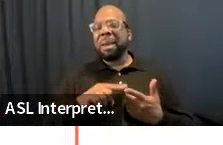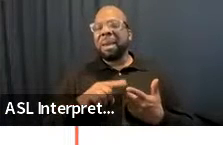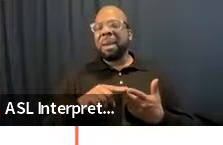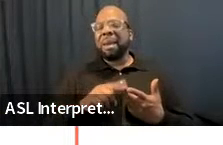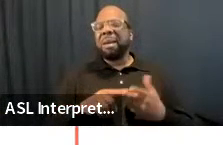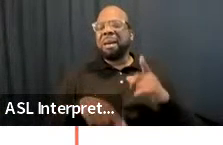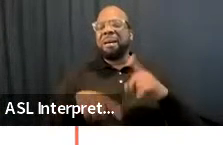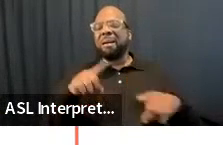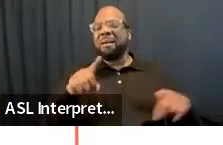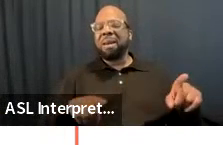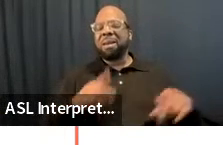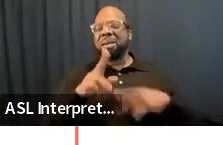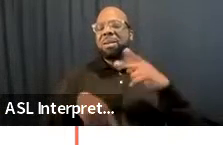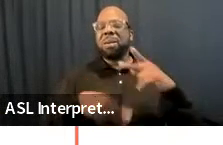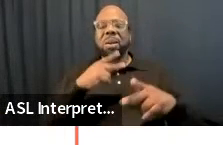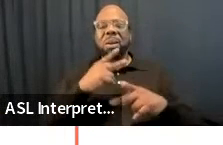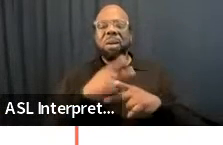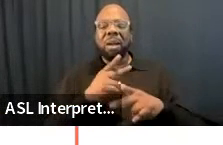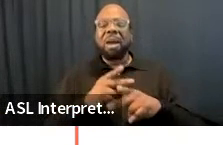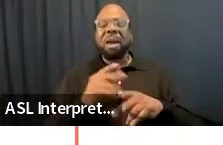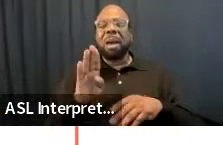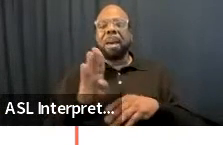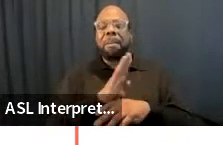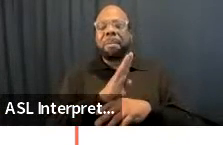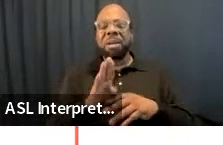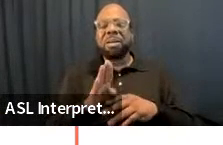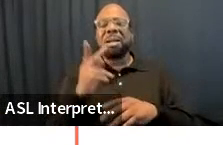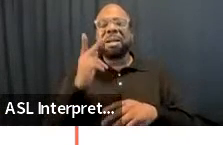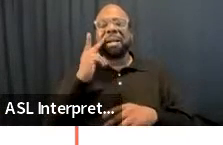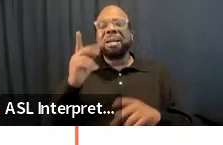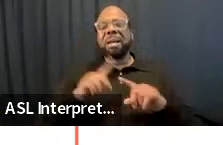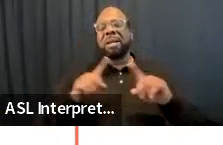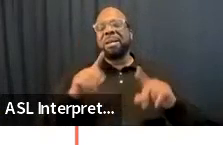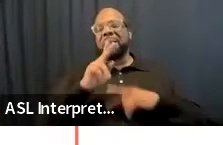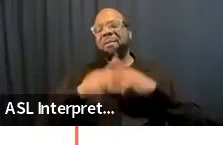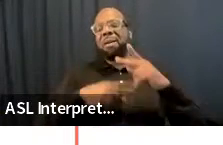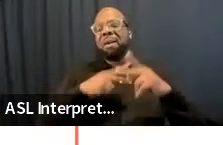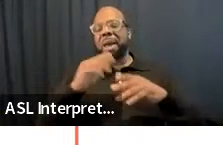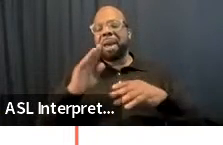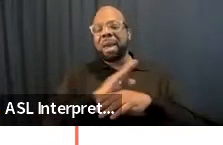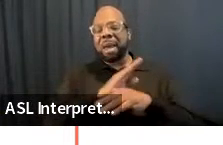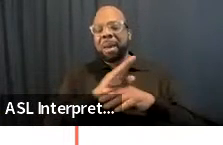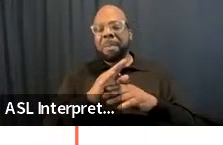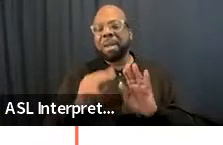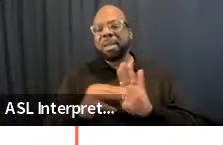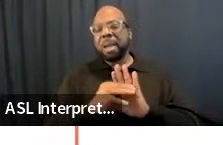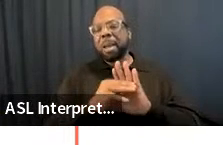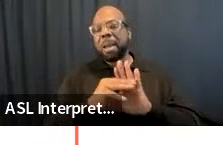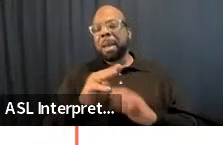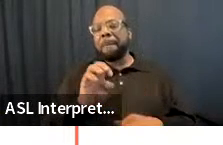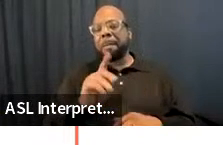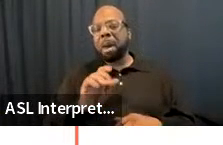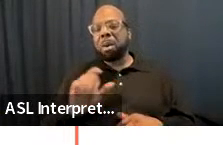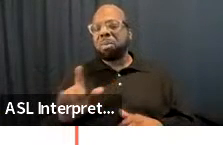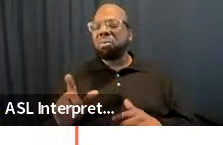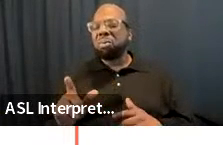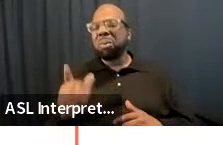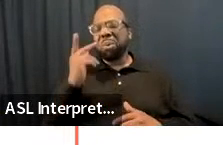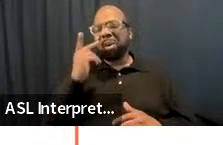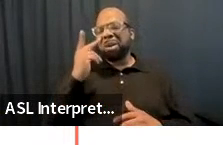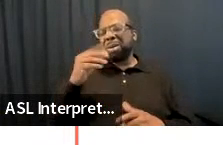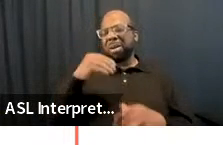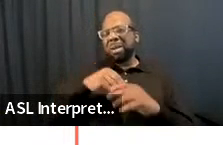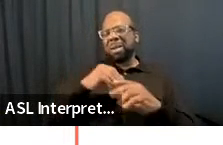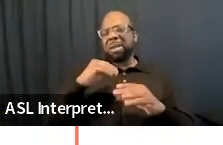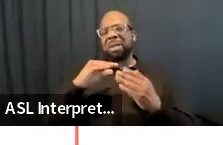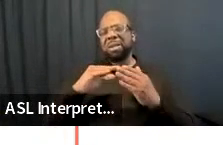kinds of businesses are changing, they're looking for new business models. And so we'll look more into this situation. But yeah, this.